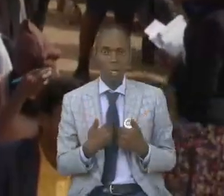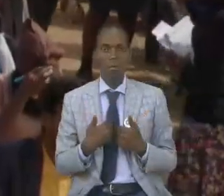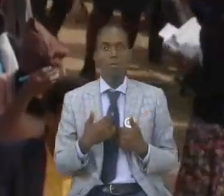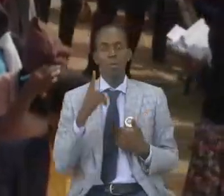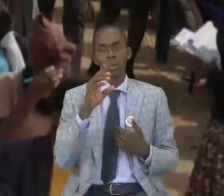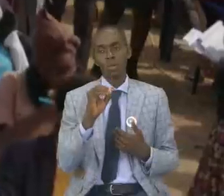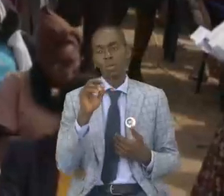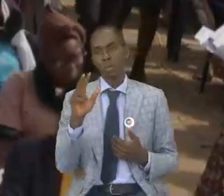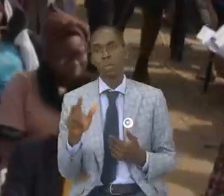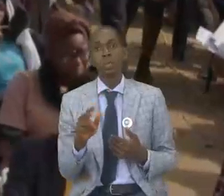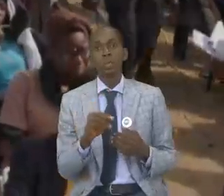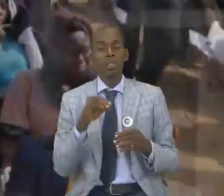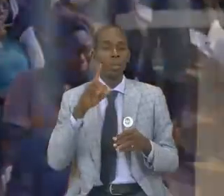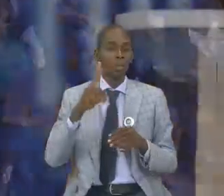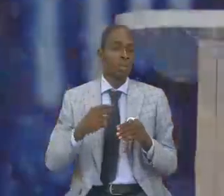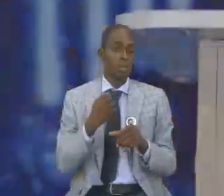you have